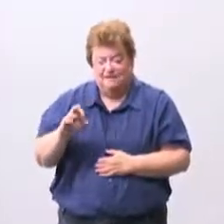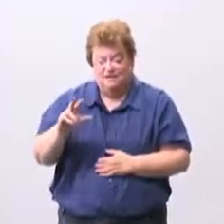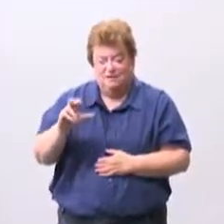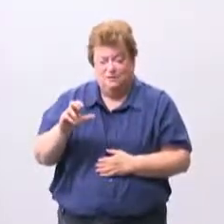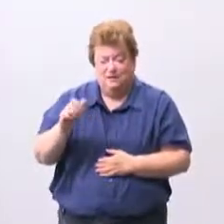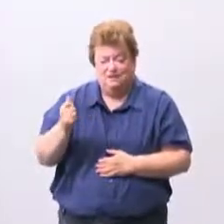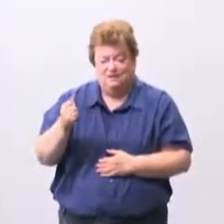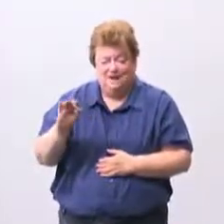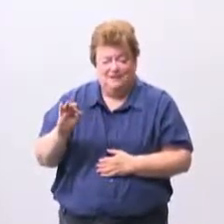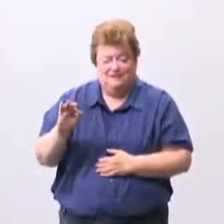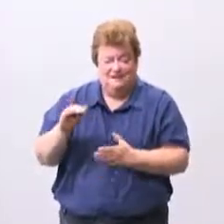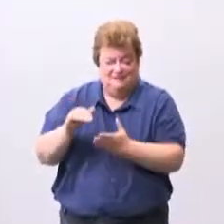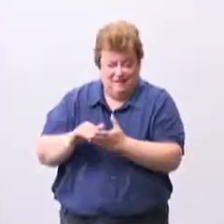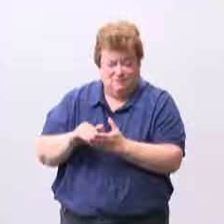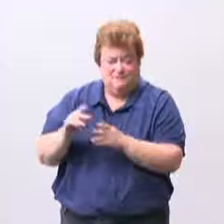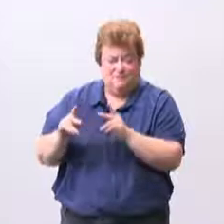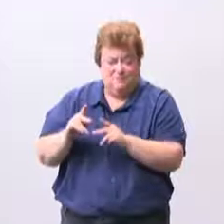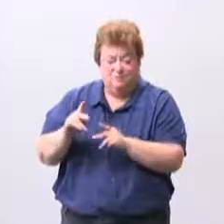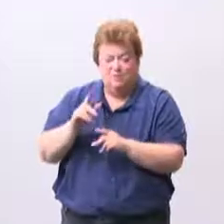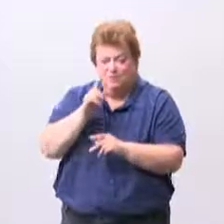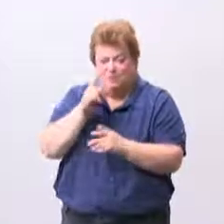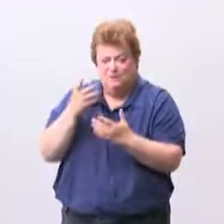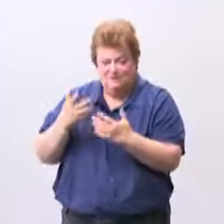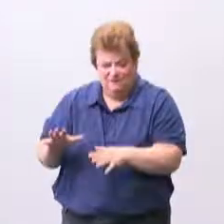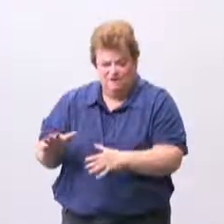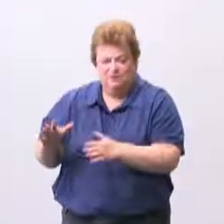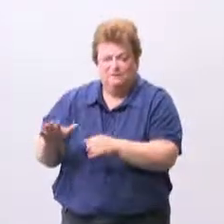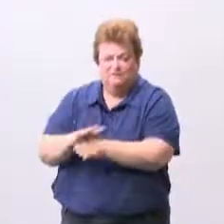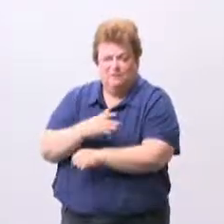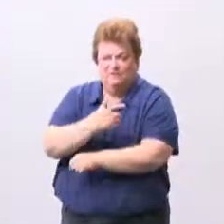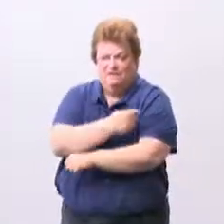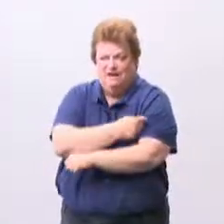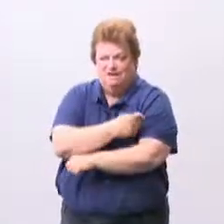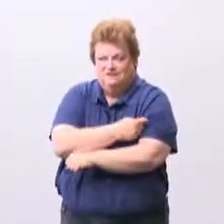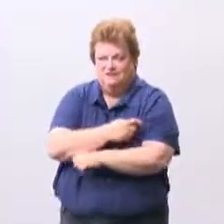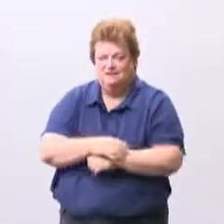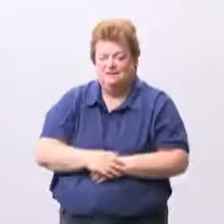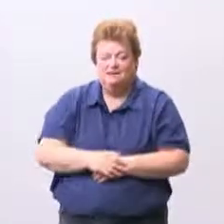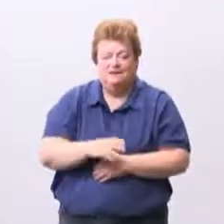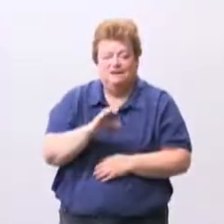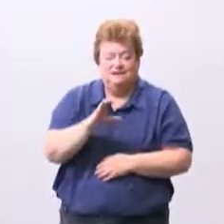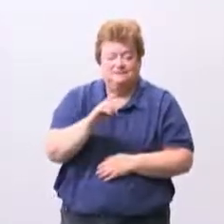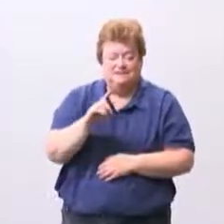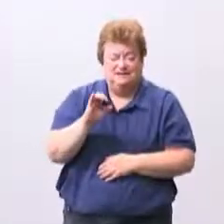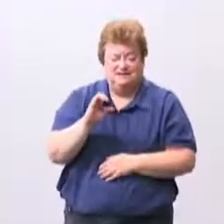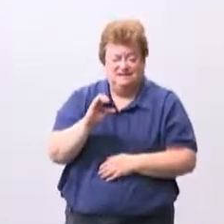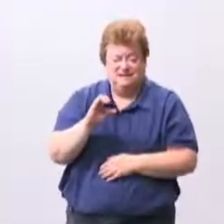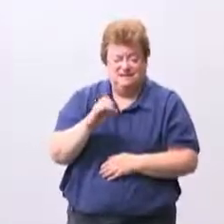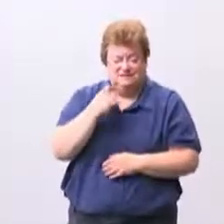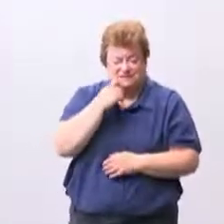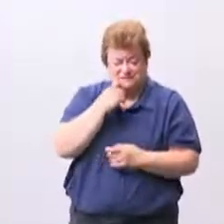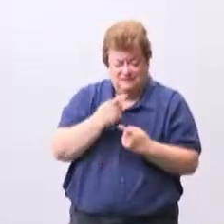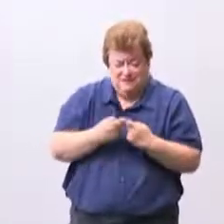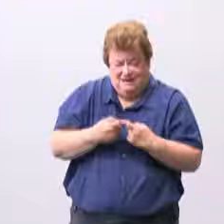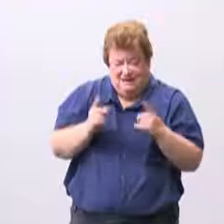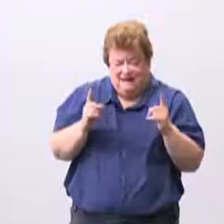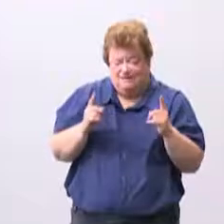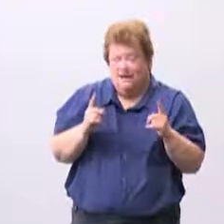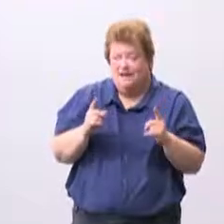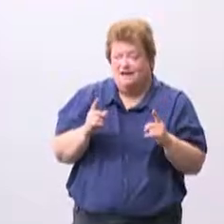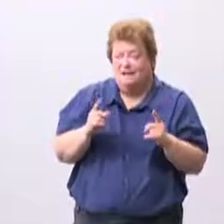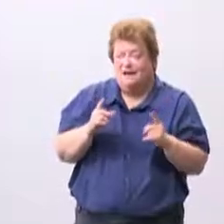319,000 residents that are fully vaccinated. The CDC just released updated national data on